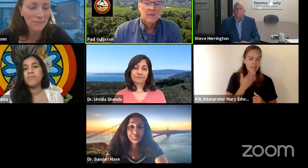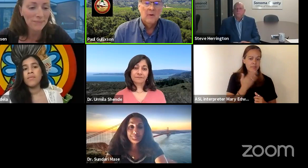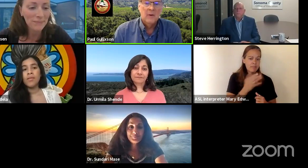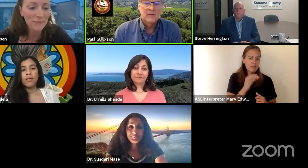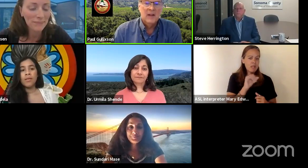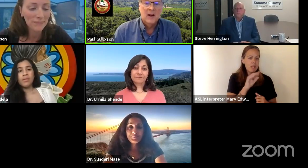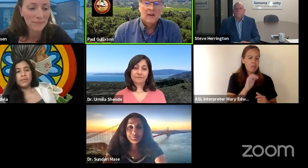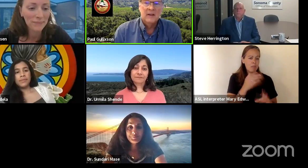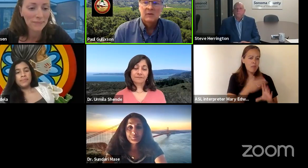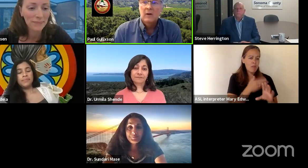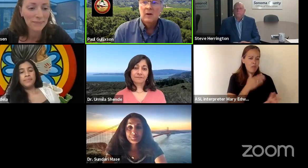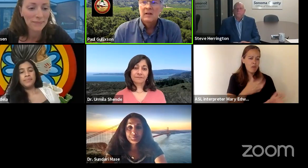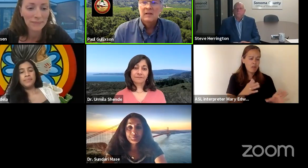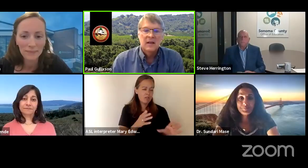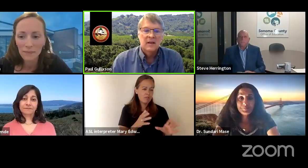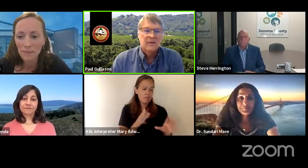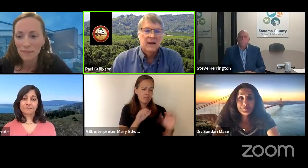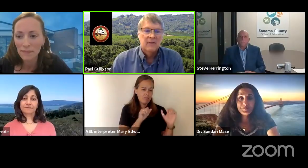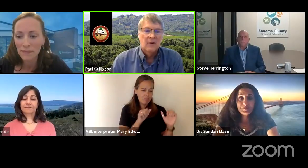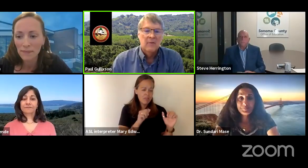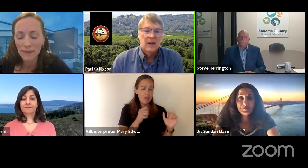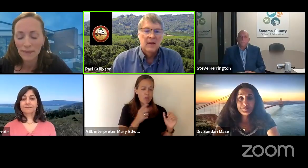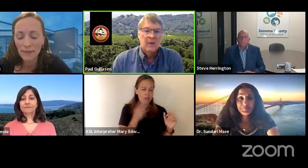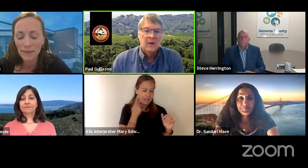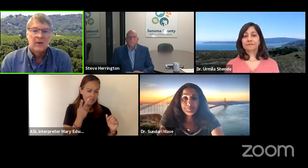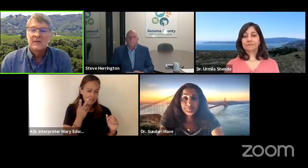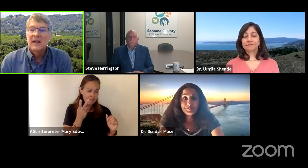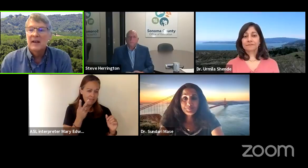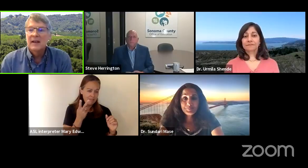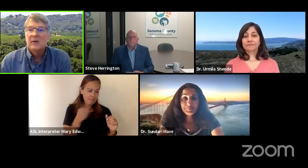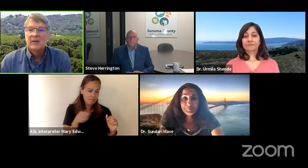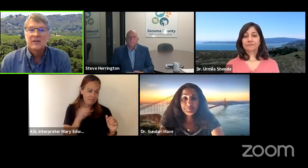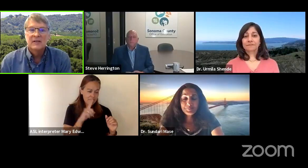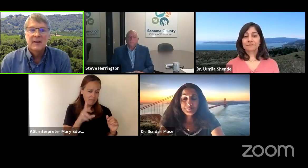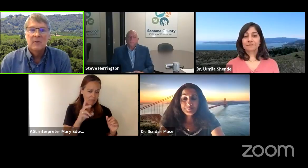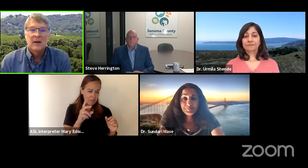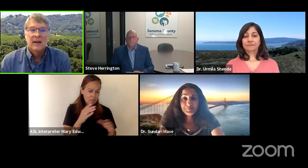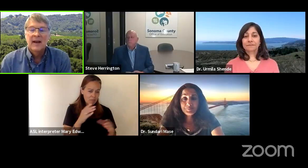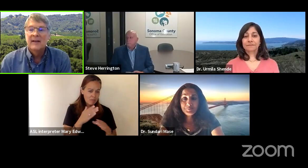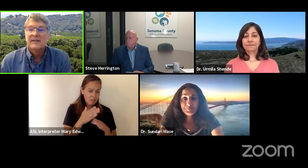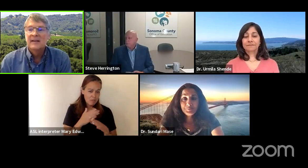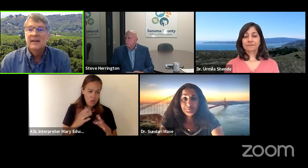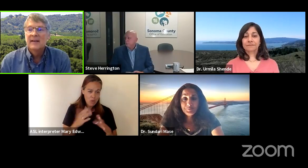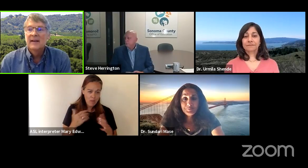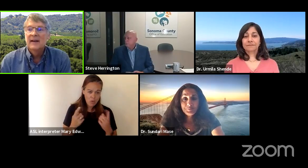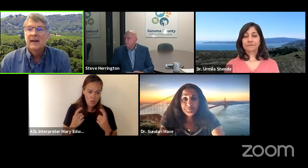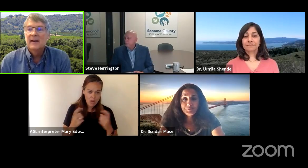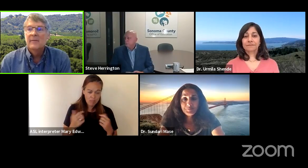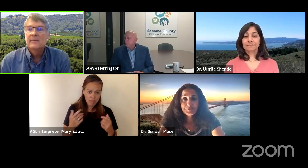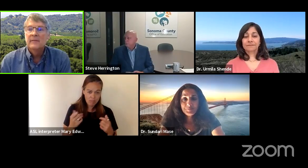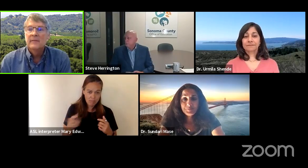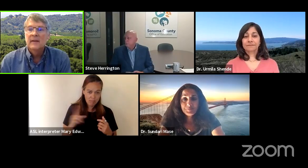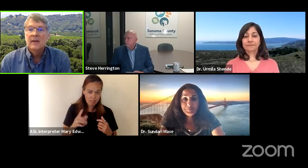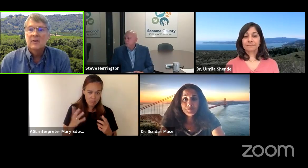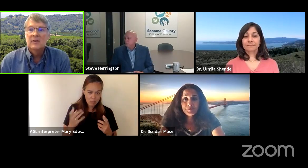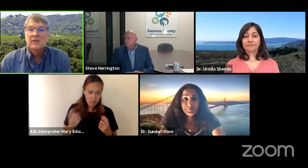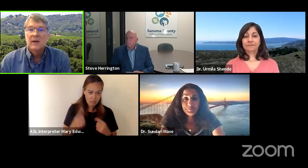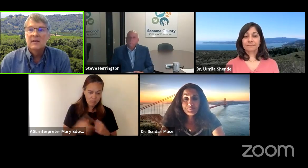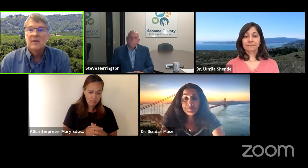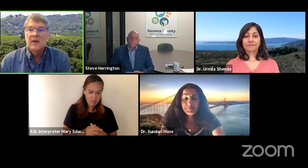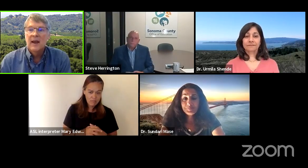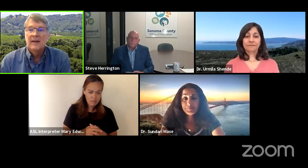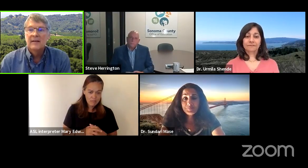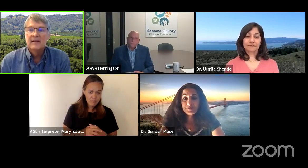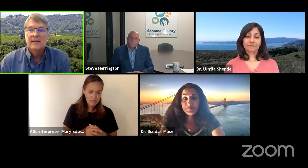jamie and before we sign off i just wanted to see if any of our media partners had any questions they wanted to ask um they could